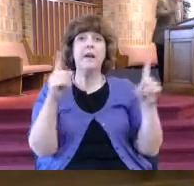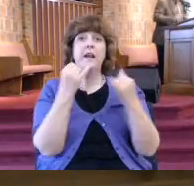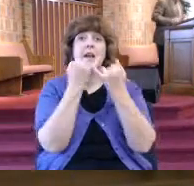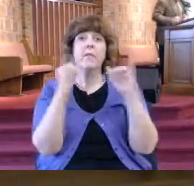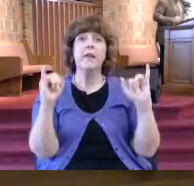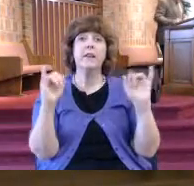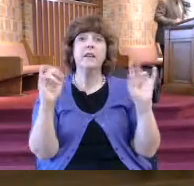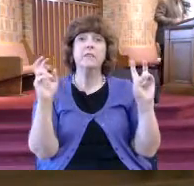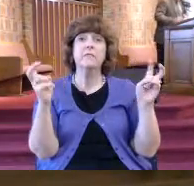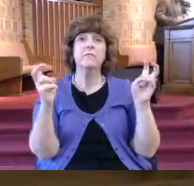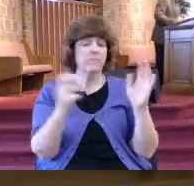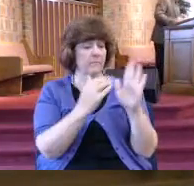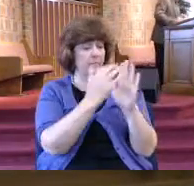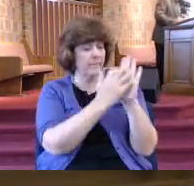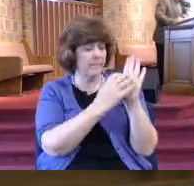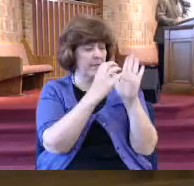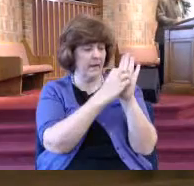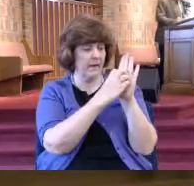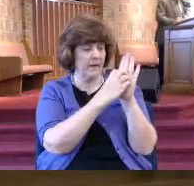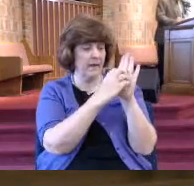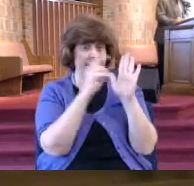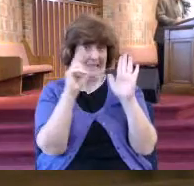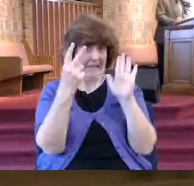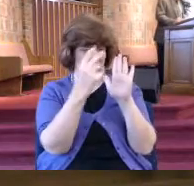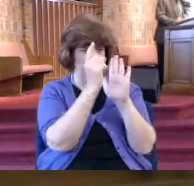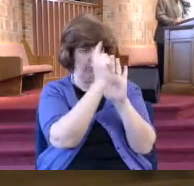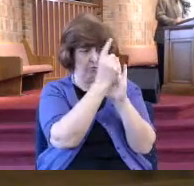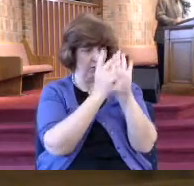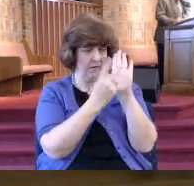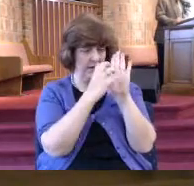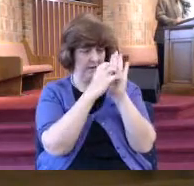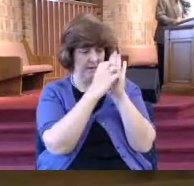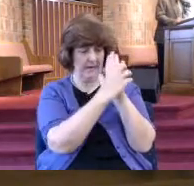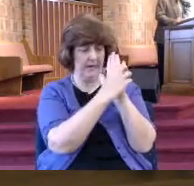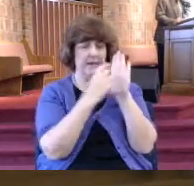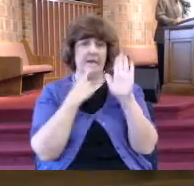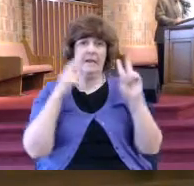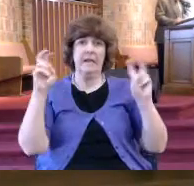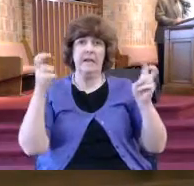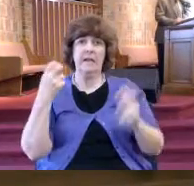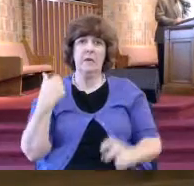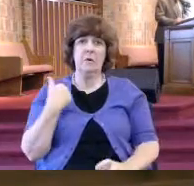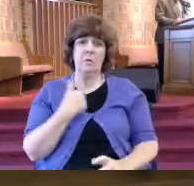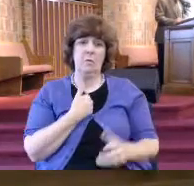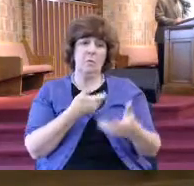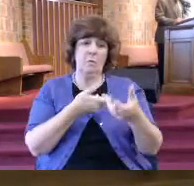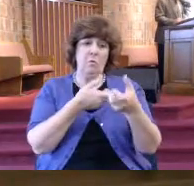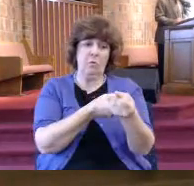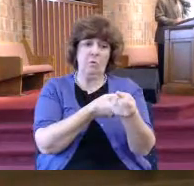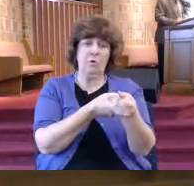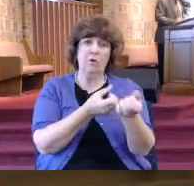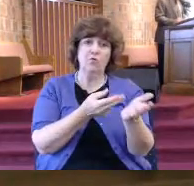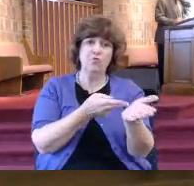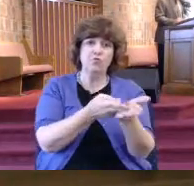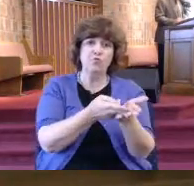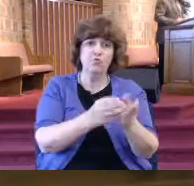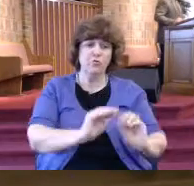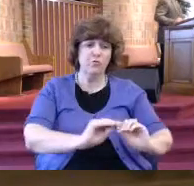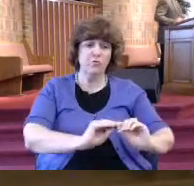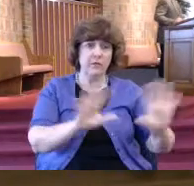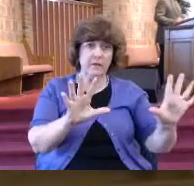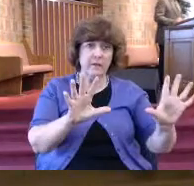as follows. "We hold these truths to be self-evident, that all men are created equal, that